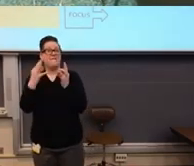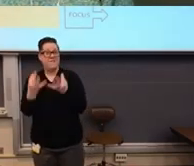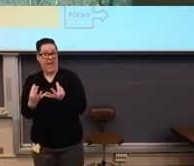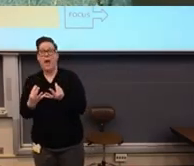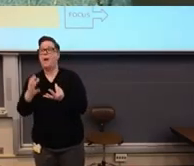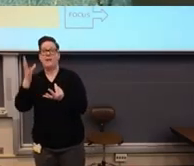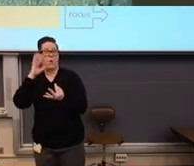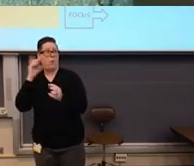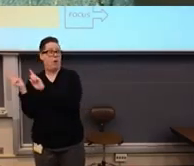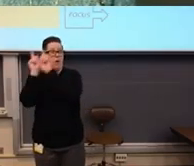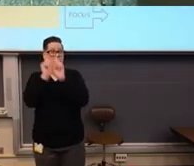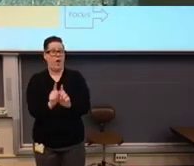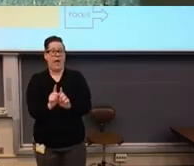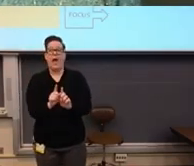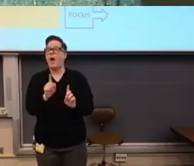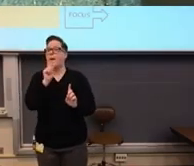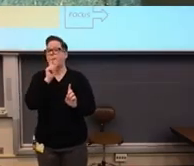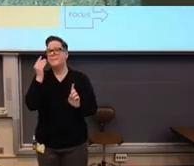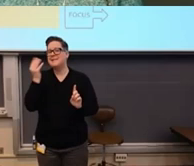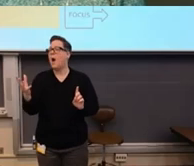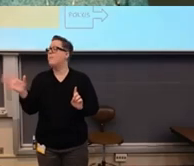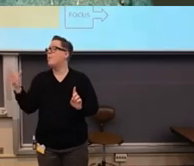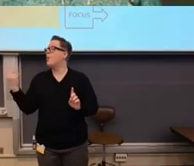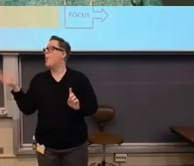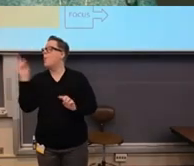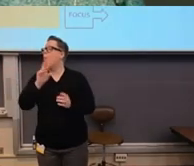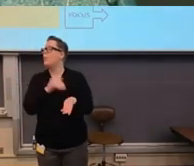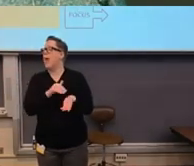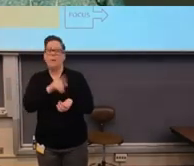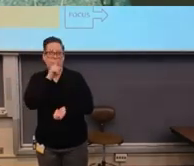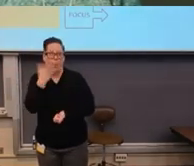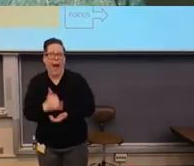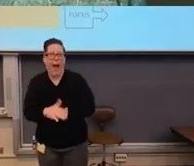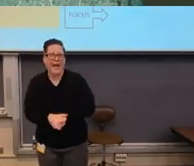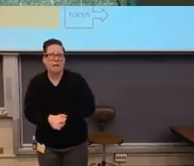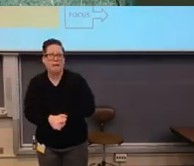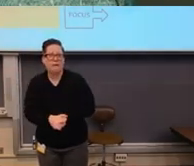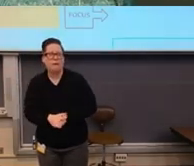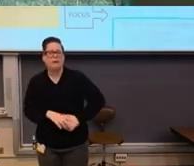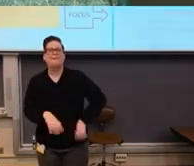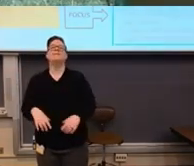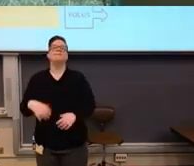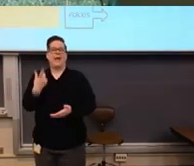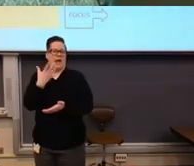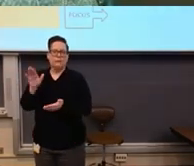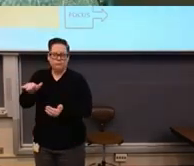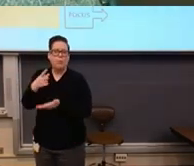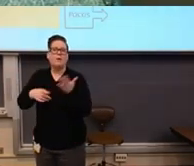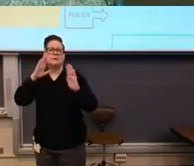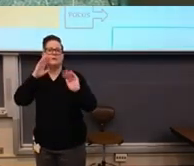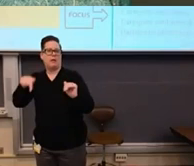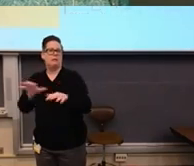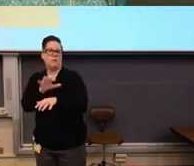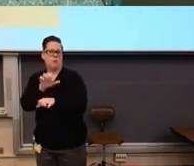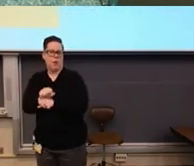people in who don't tell them why they're coming or where they're going. And what do they expect from the appointment? So I'm